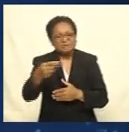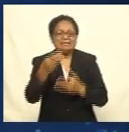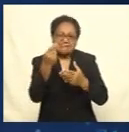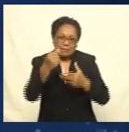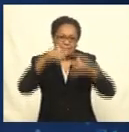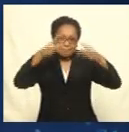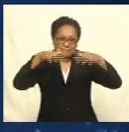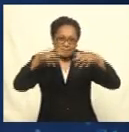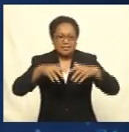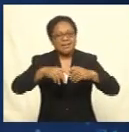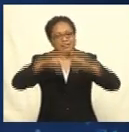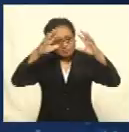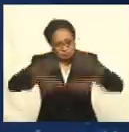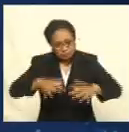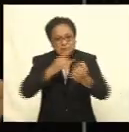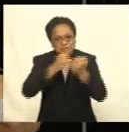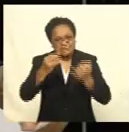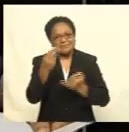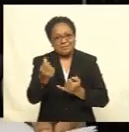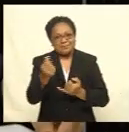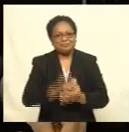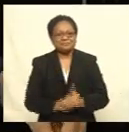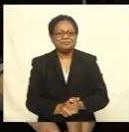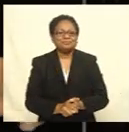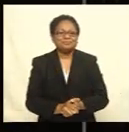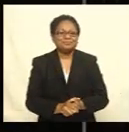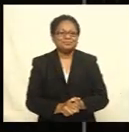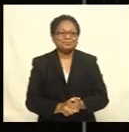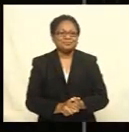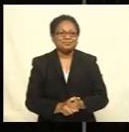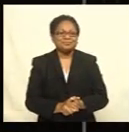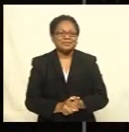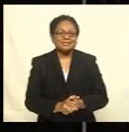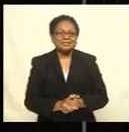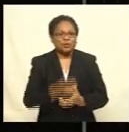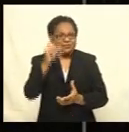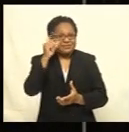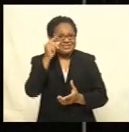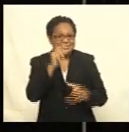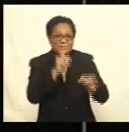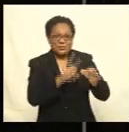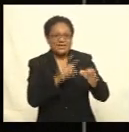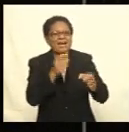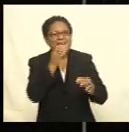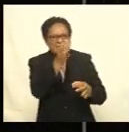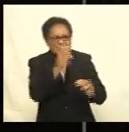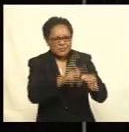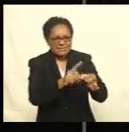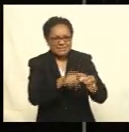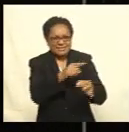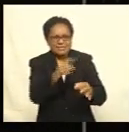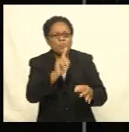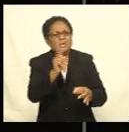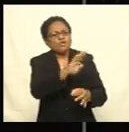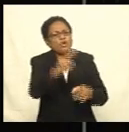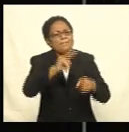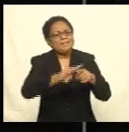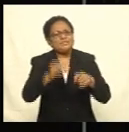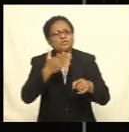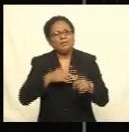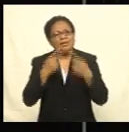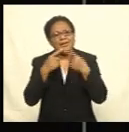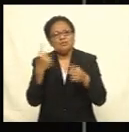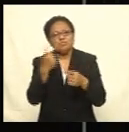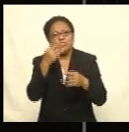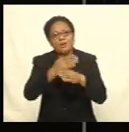and isolated thunderstorms again. In Fijian Pulse, we are asking, what's your message to our frontliners in the